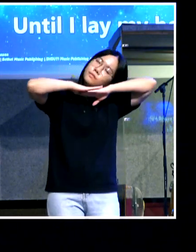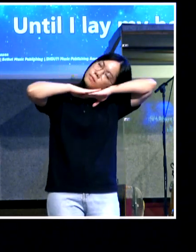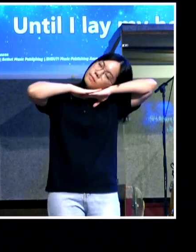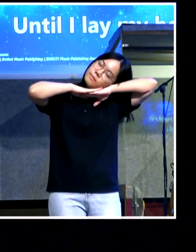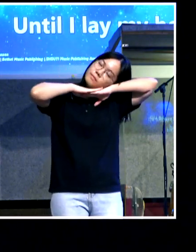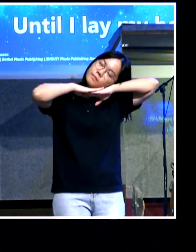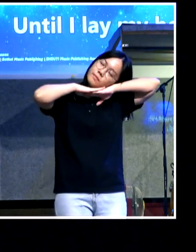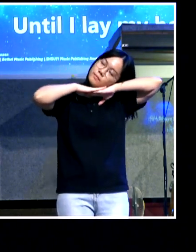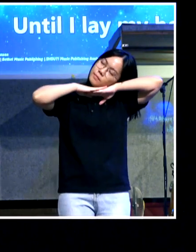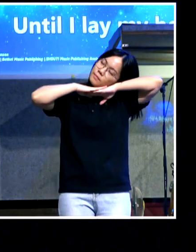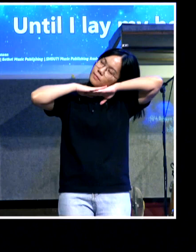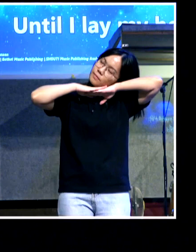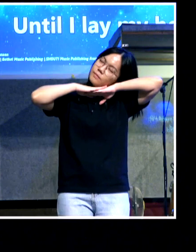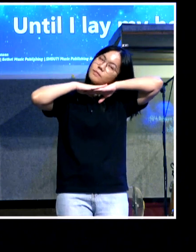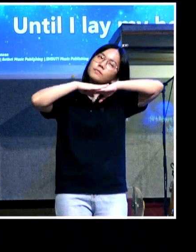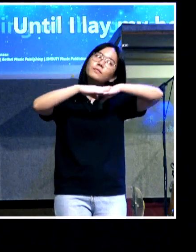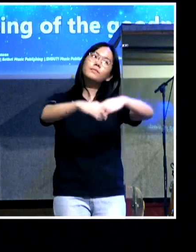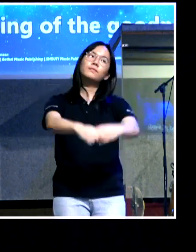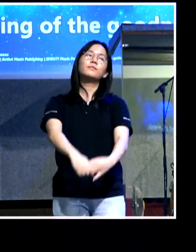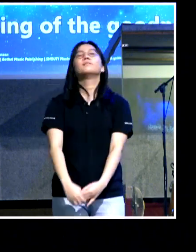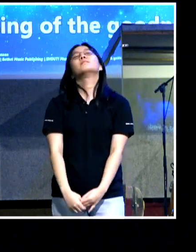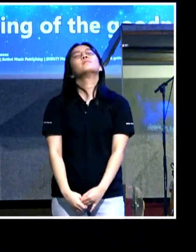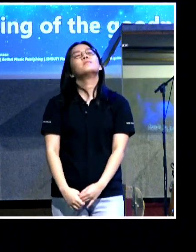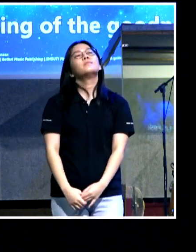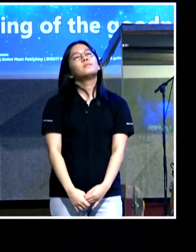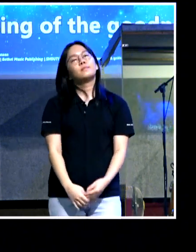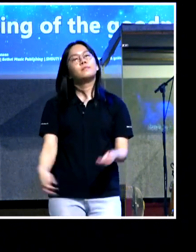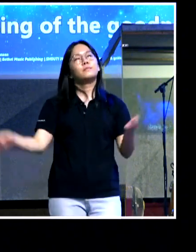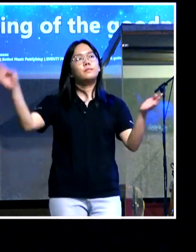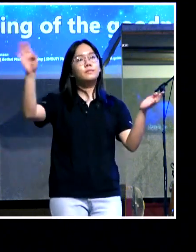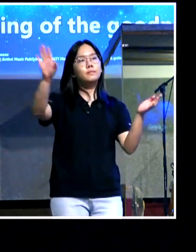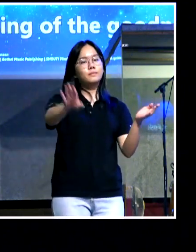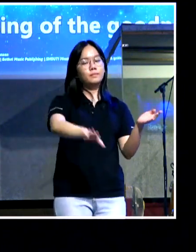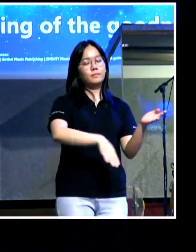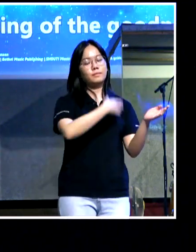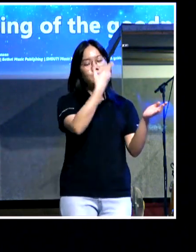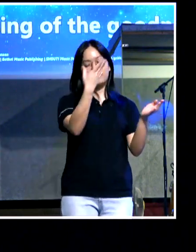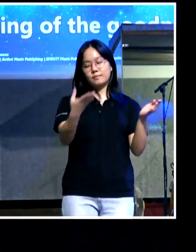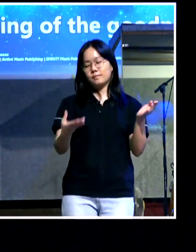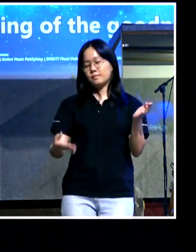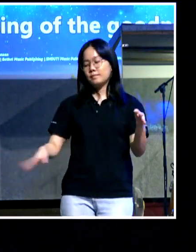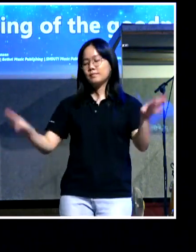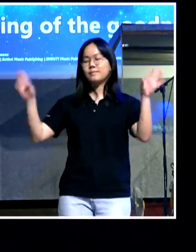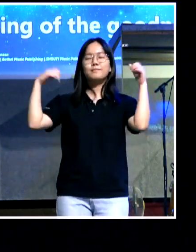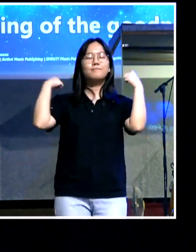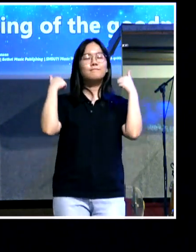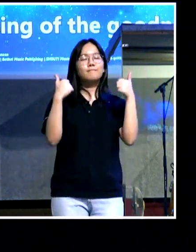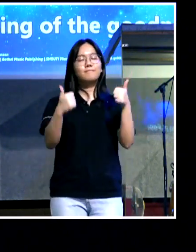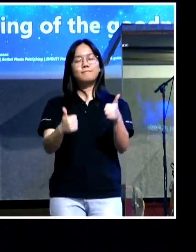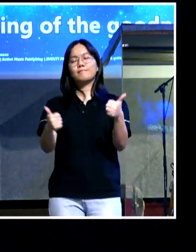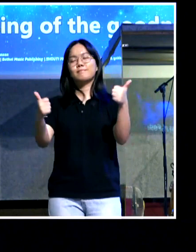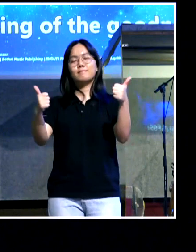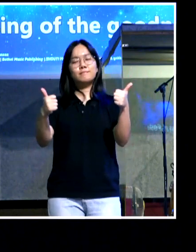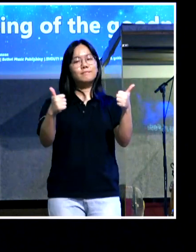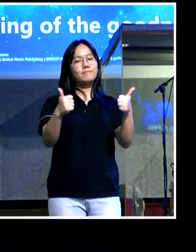until I lay my head, I will sing of